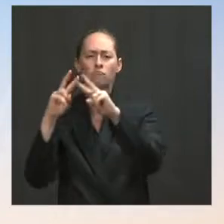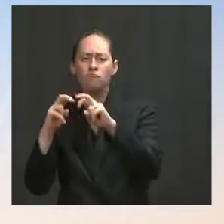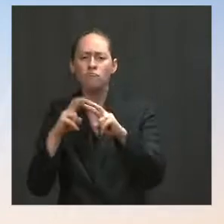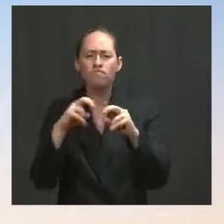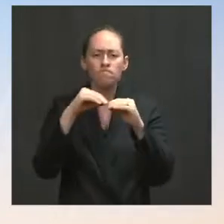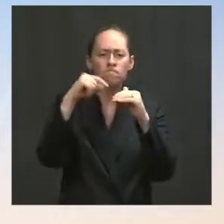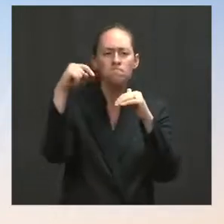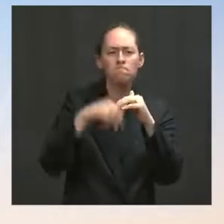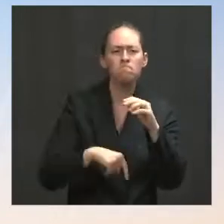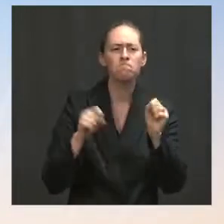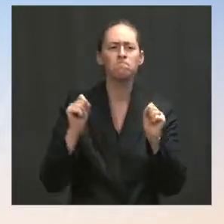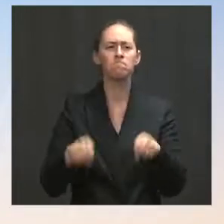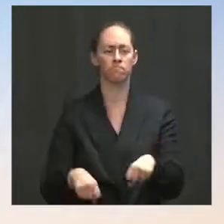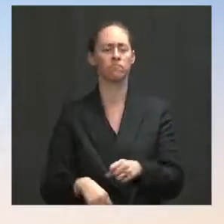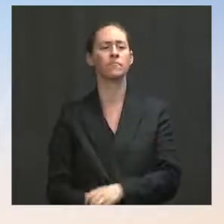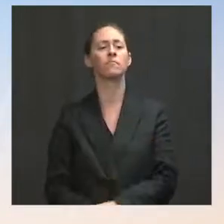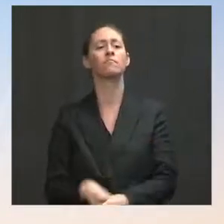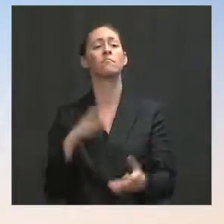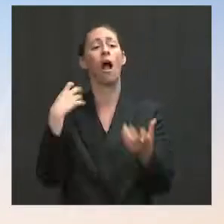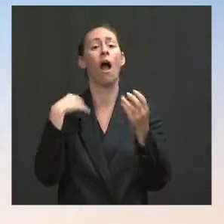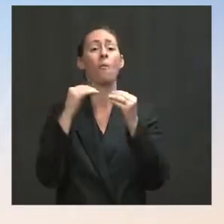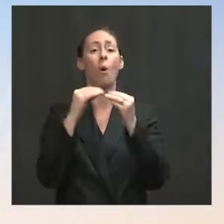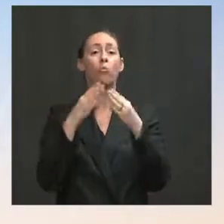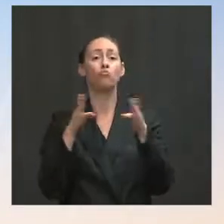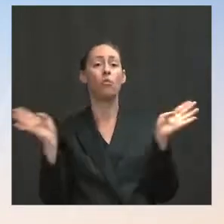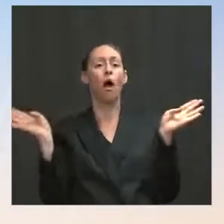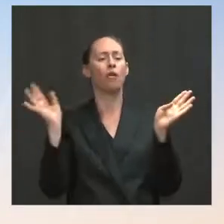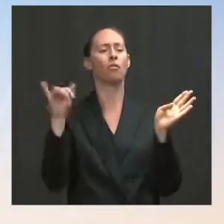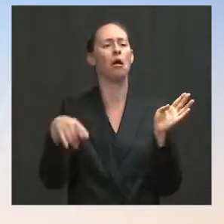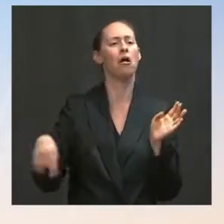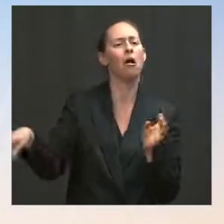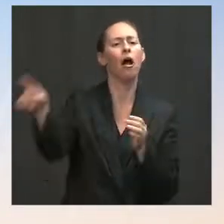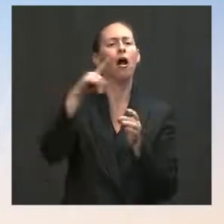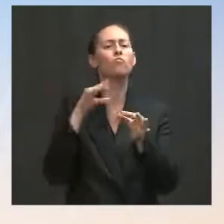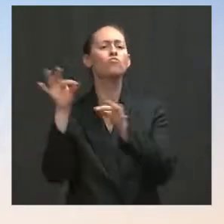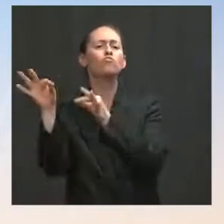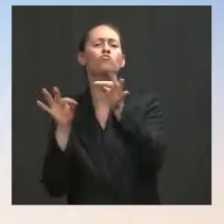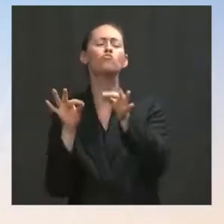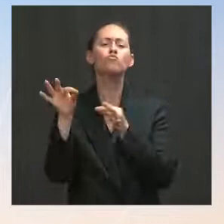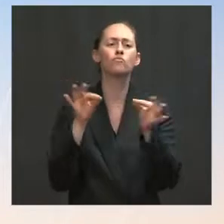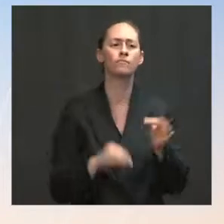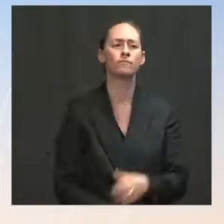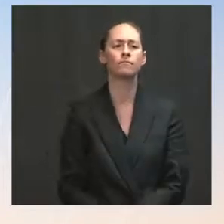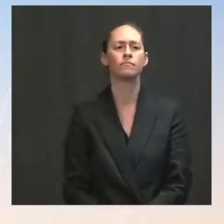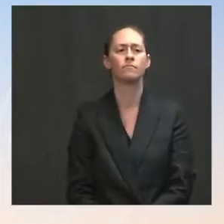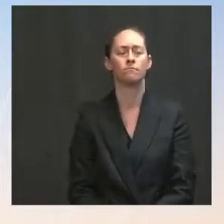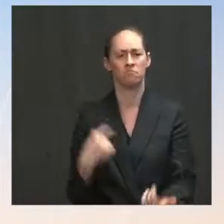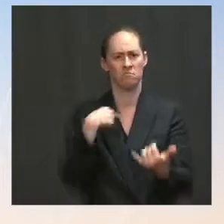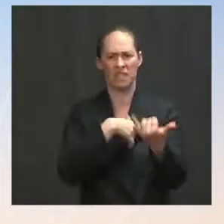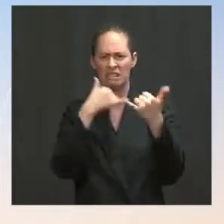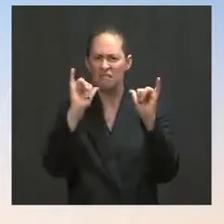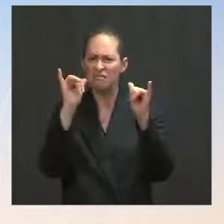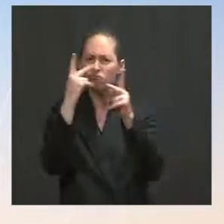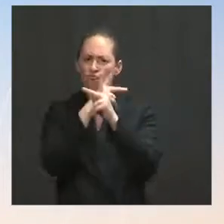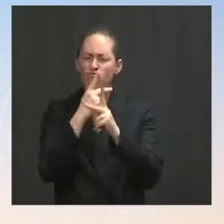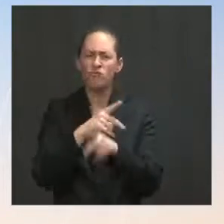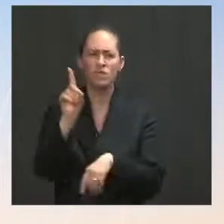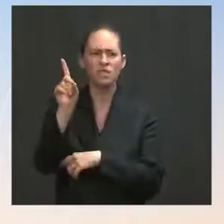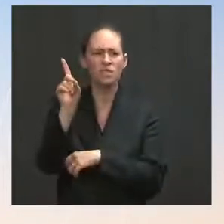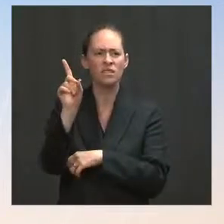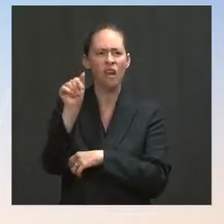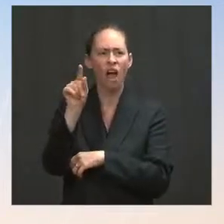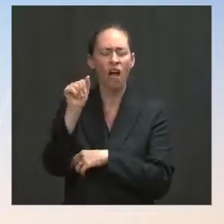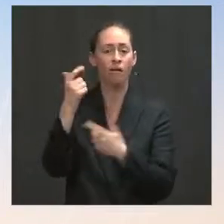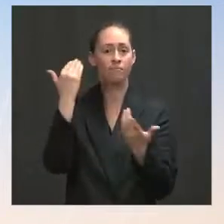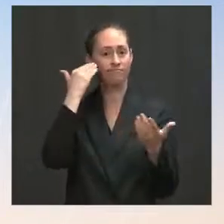much broader swath of information and data than that. Now, data we continue to analyze. Science evolves, and we